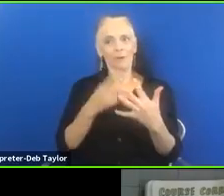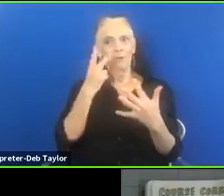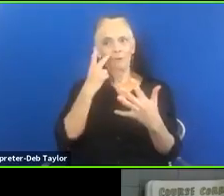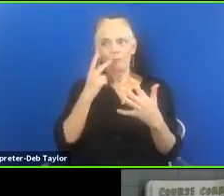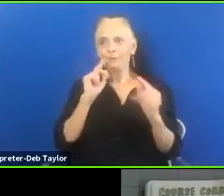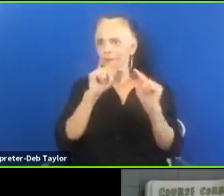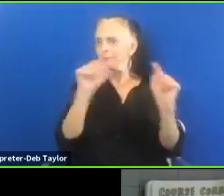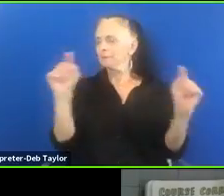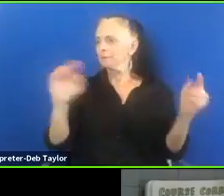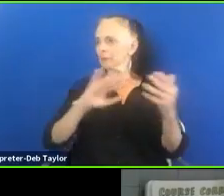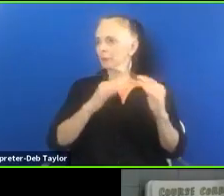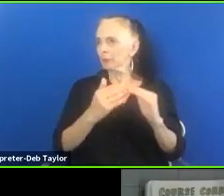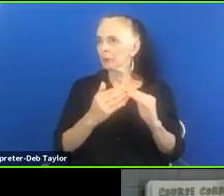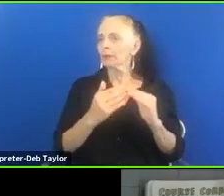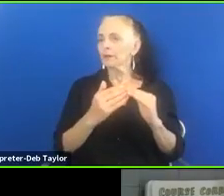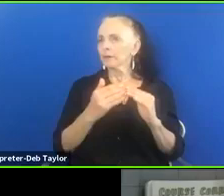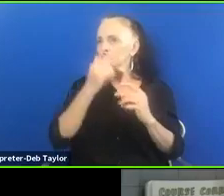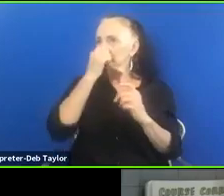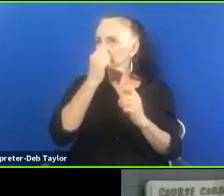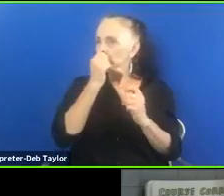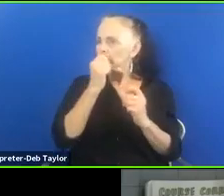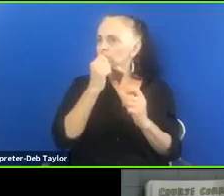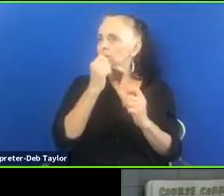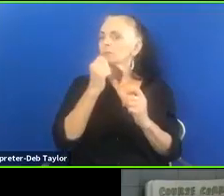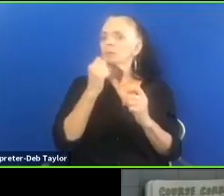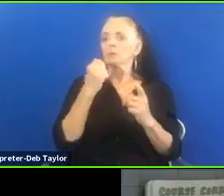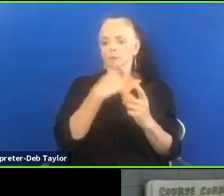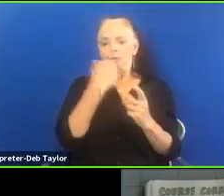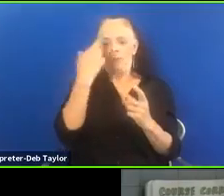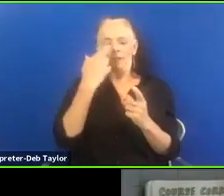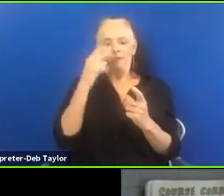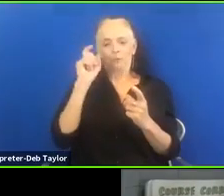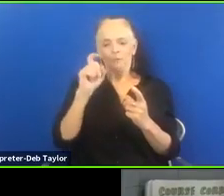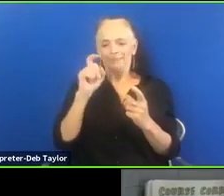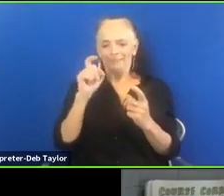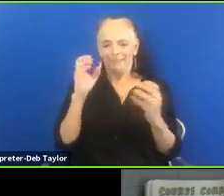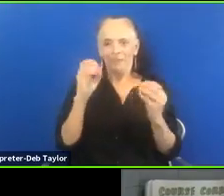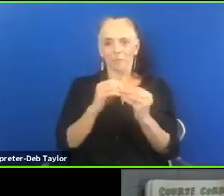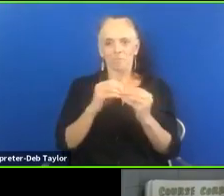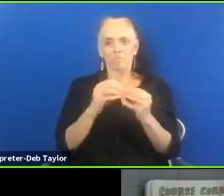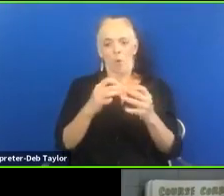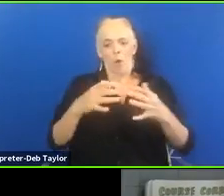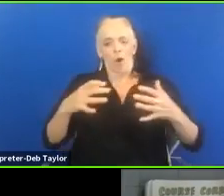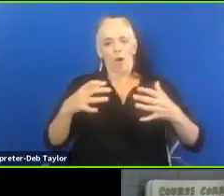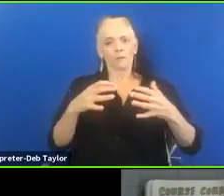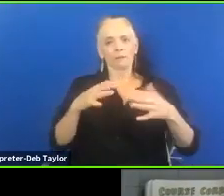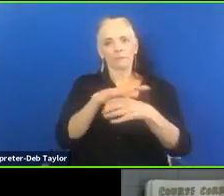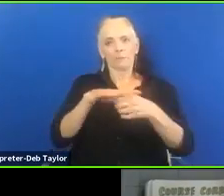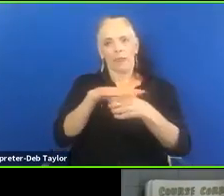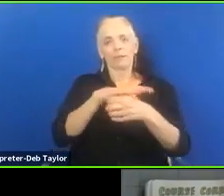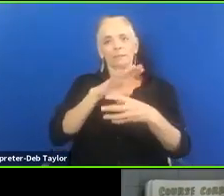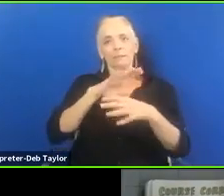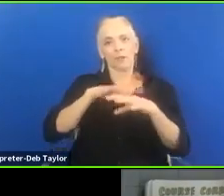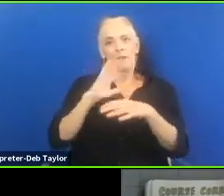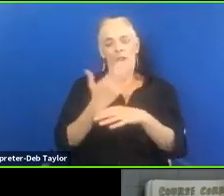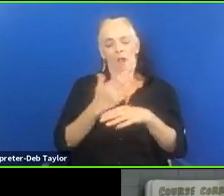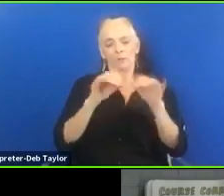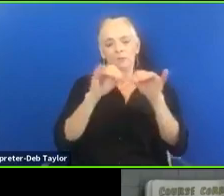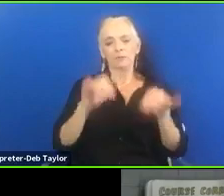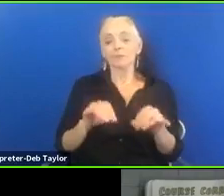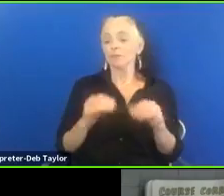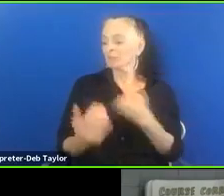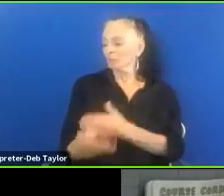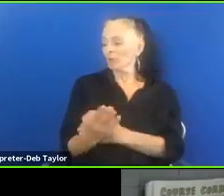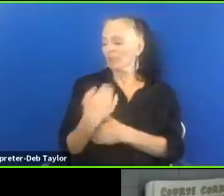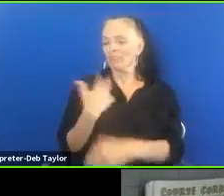from community rise, we realized that we were going to need a bigger platform. This morning, we had roughly 3,000 folks registered for this